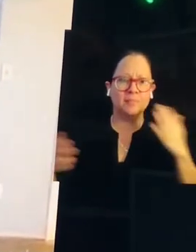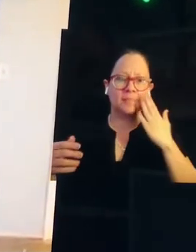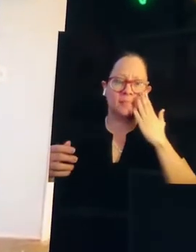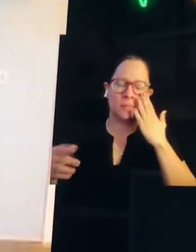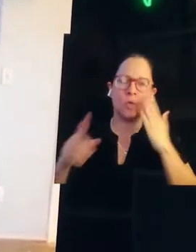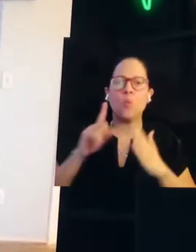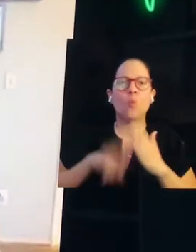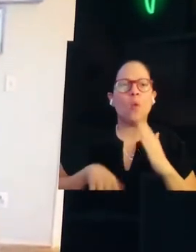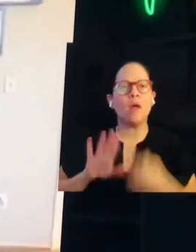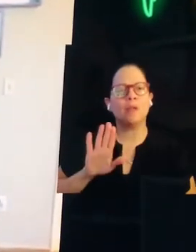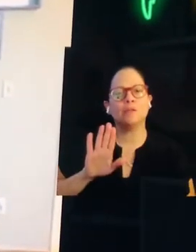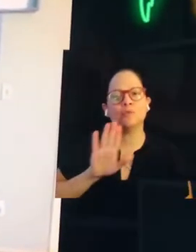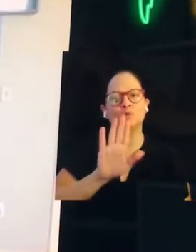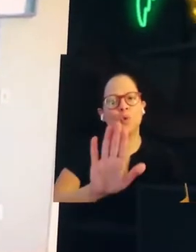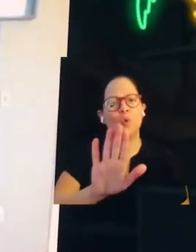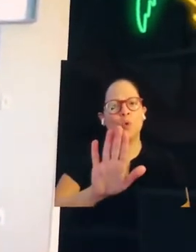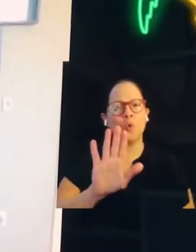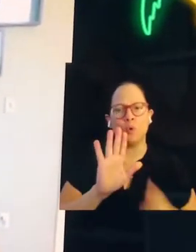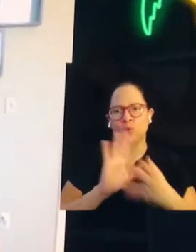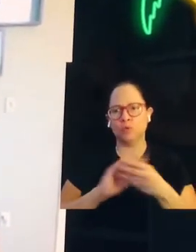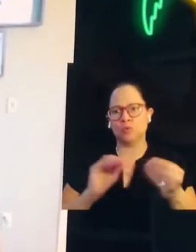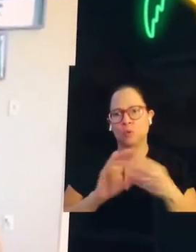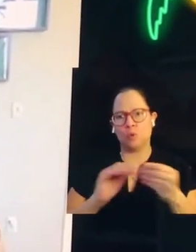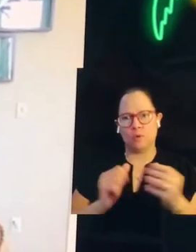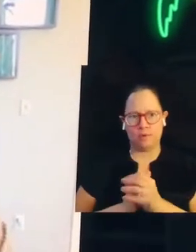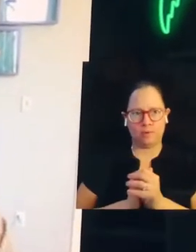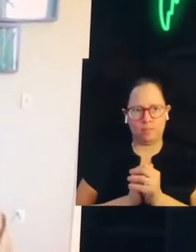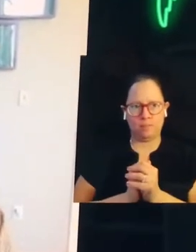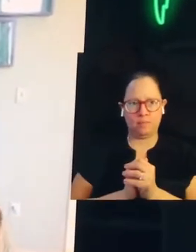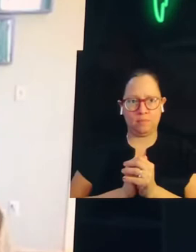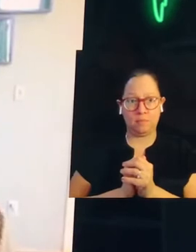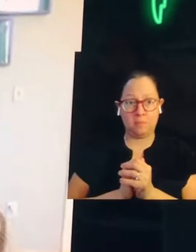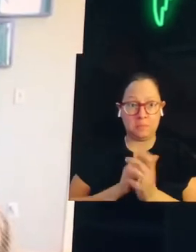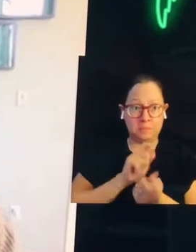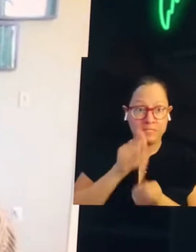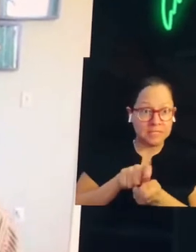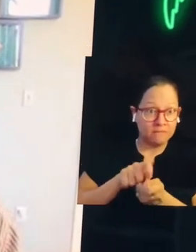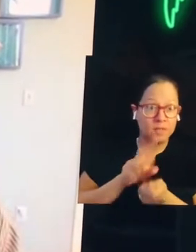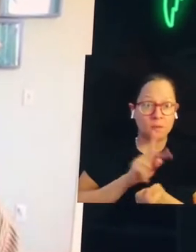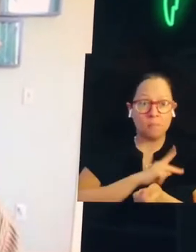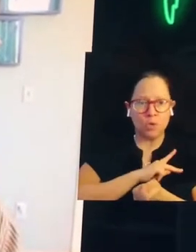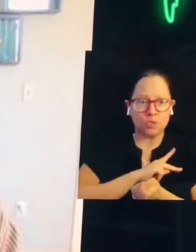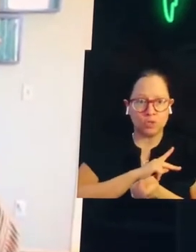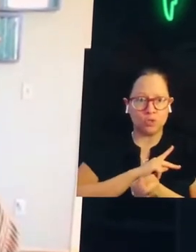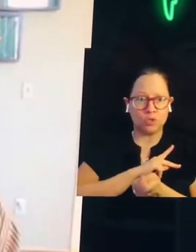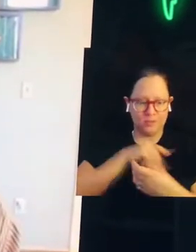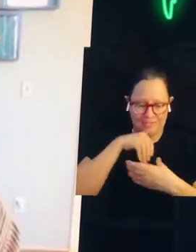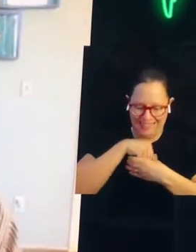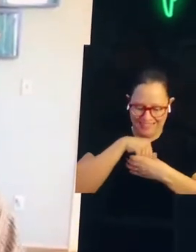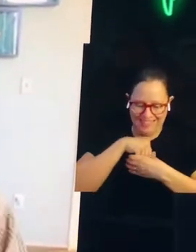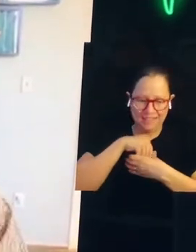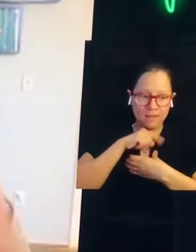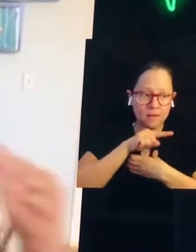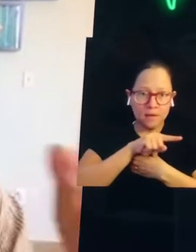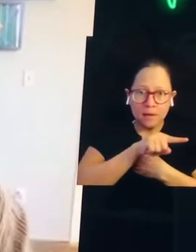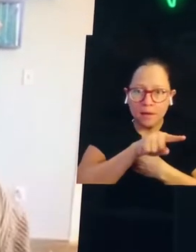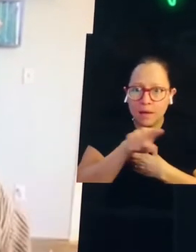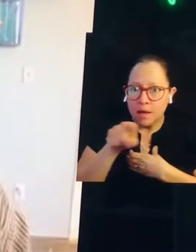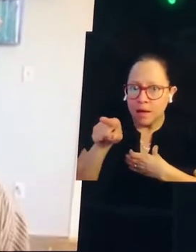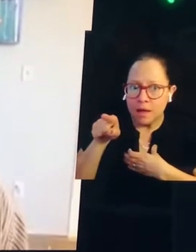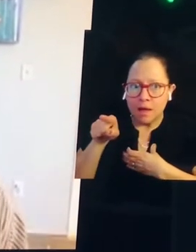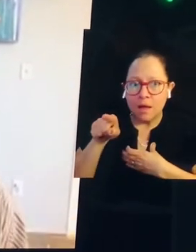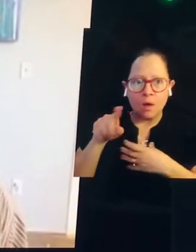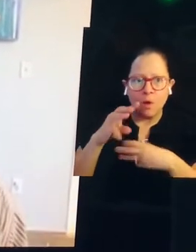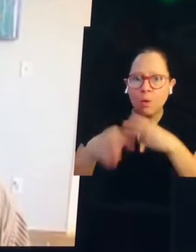What is your story is specific and personal, but how does it relate to the larger world? How does it relate to